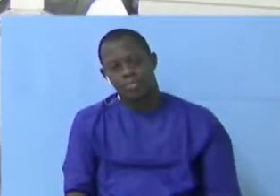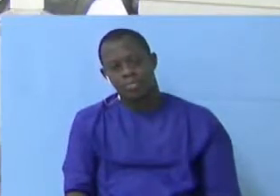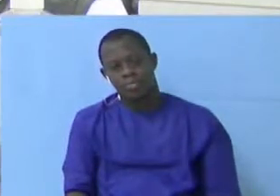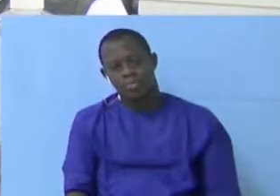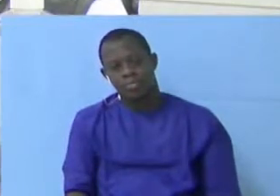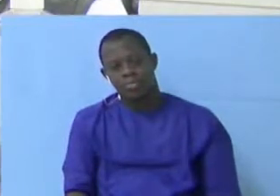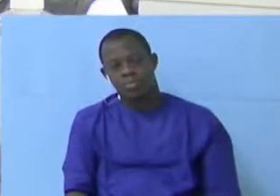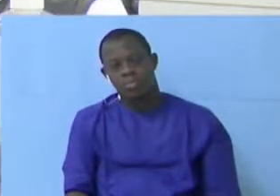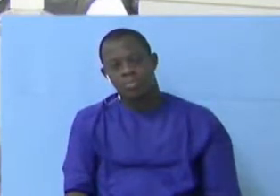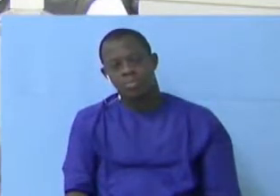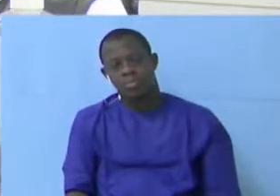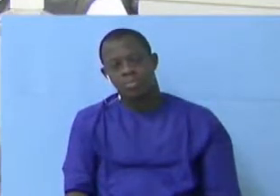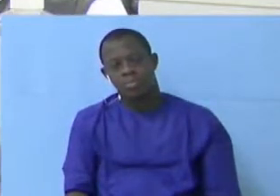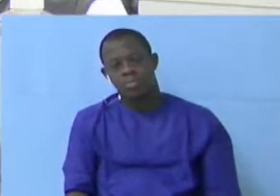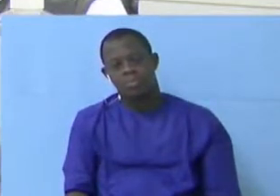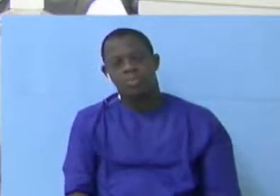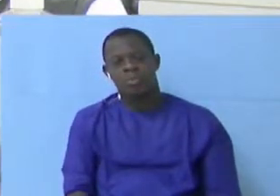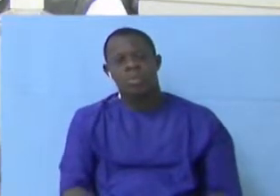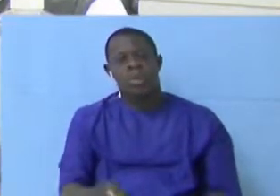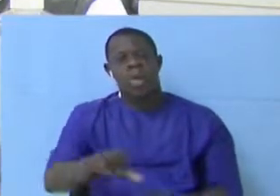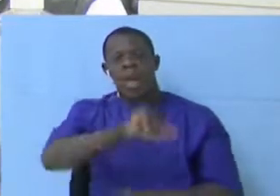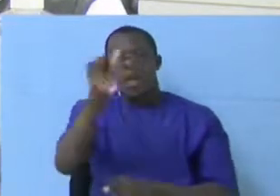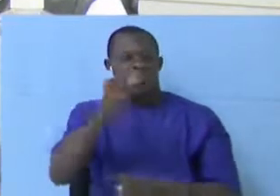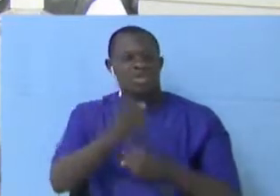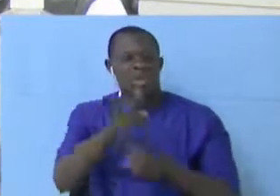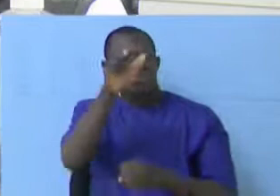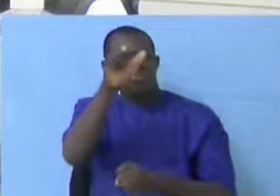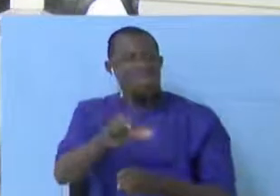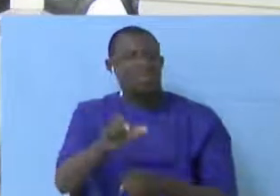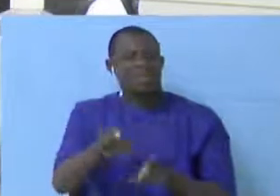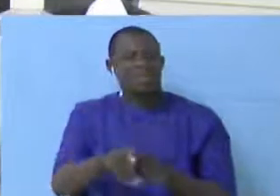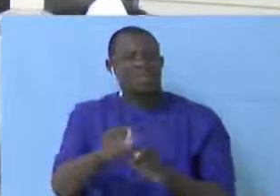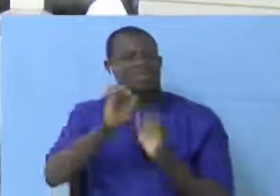And to be done like that was very disheartening.